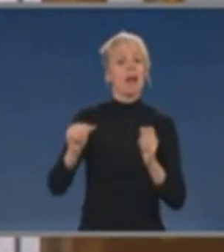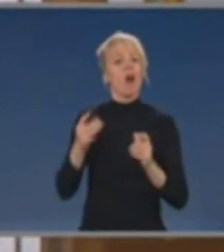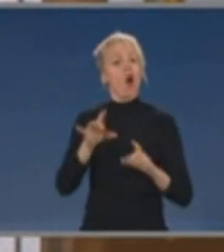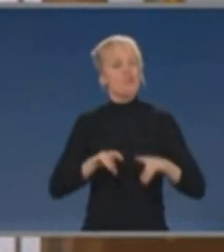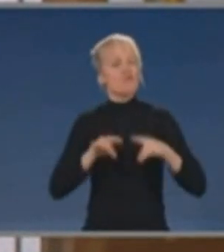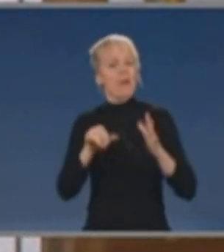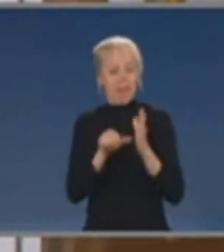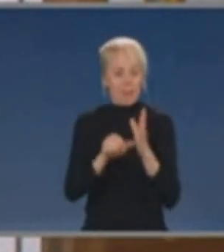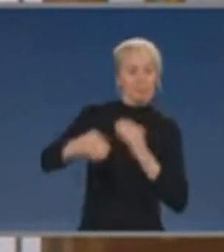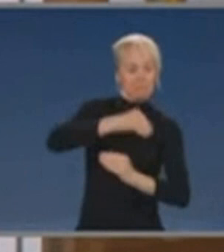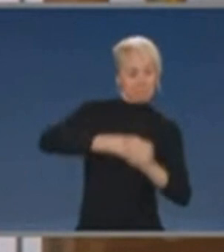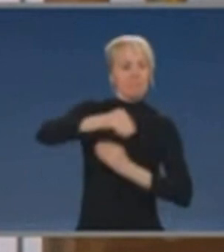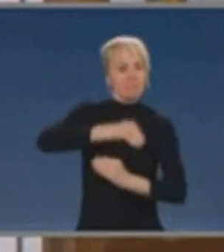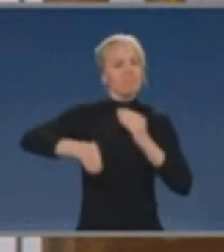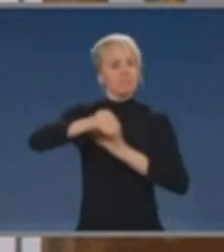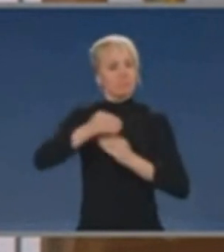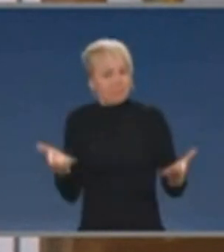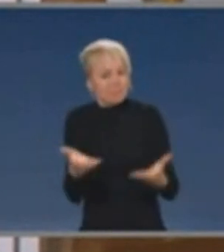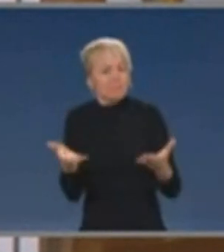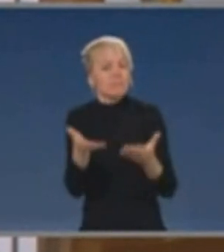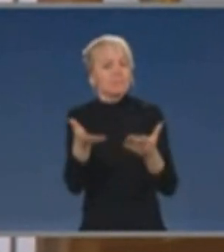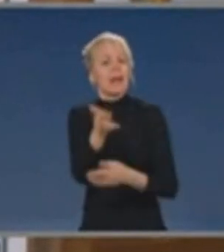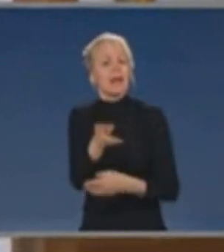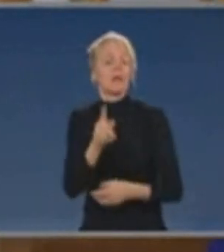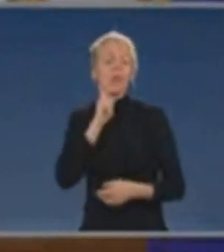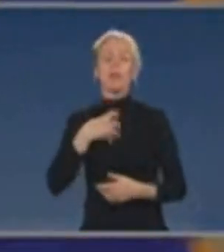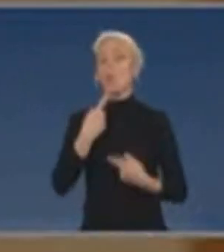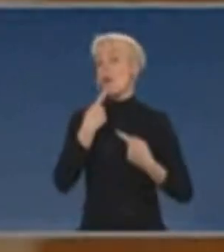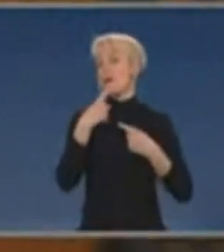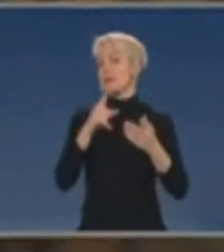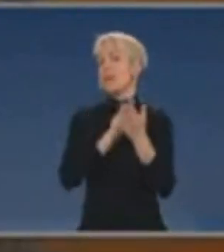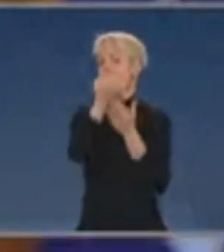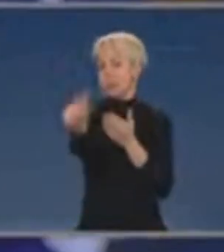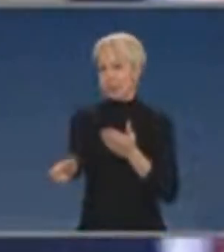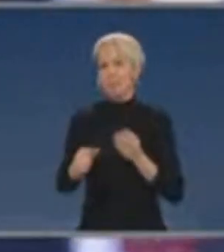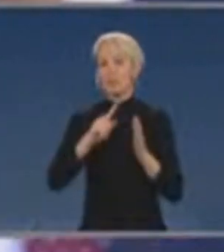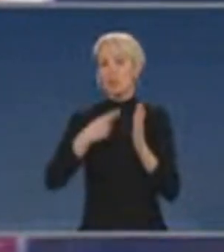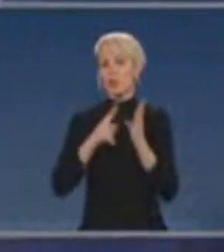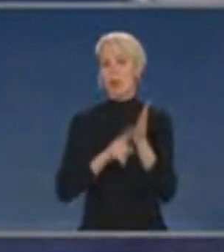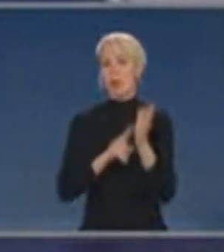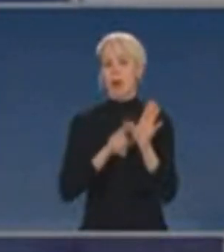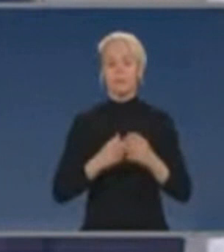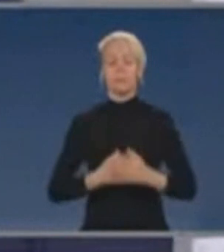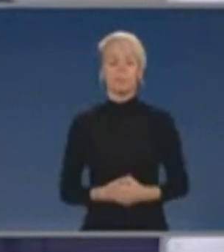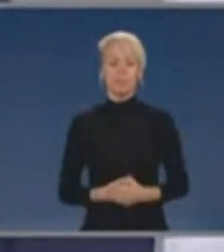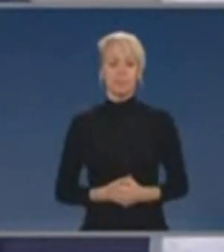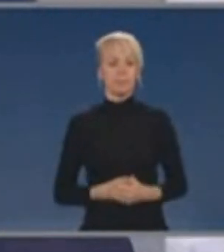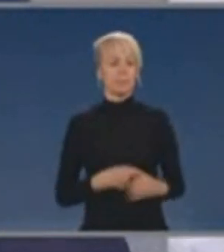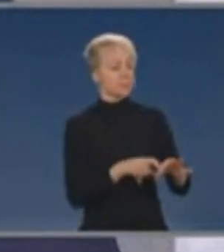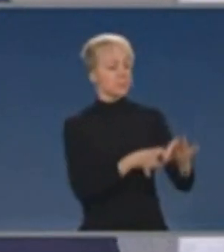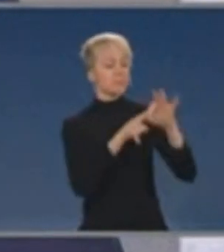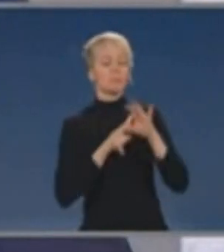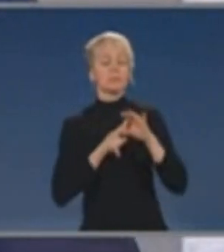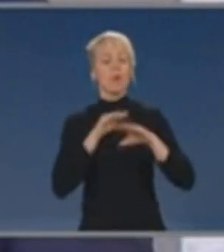programs with the economic statement that the Finance Minister and I will make on the 23rd of July. On the changes to